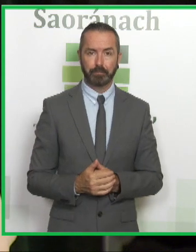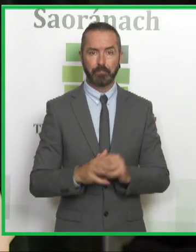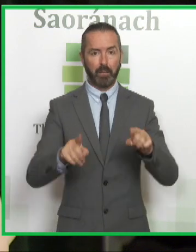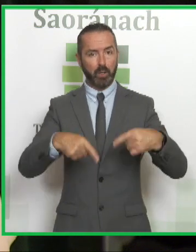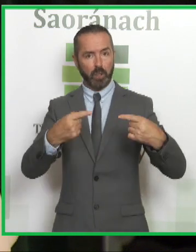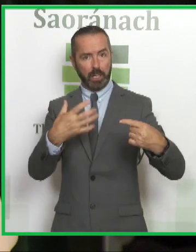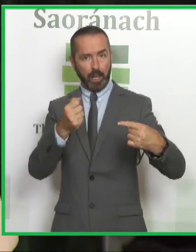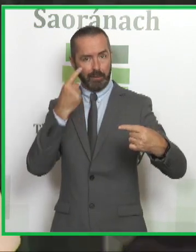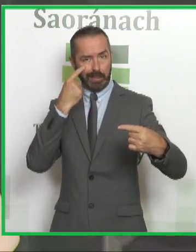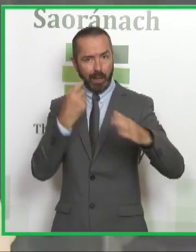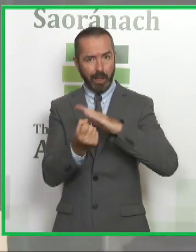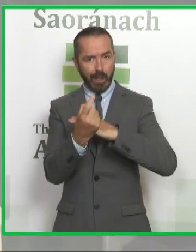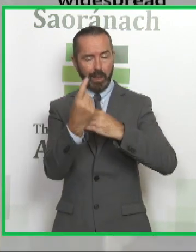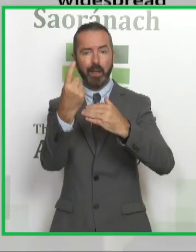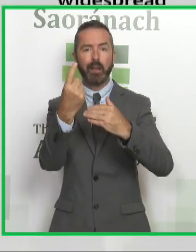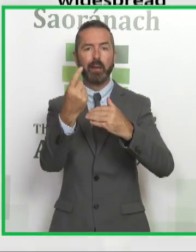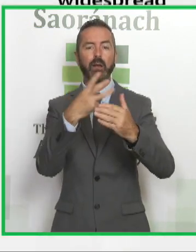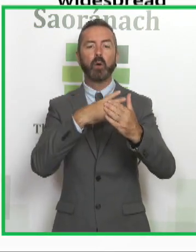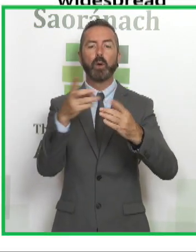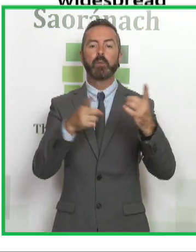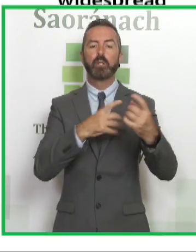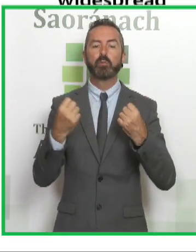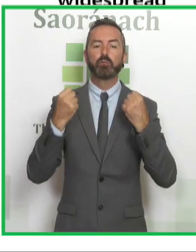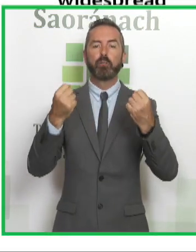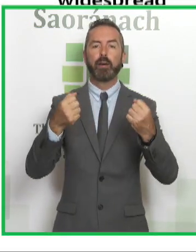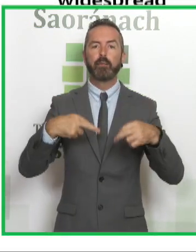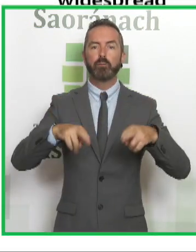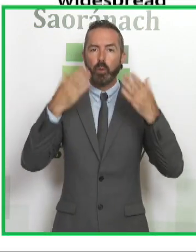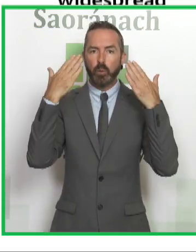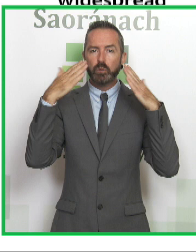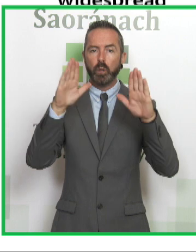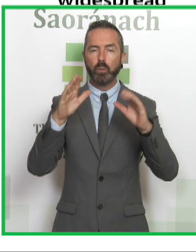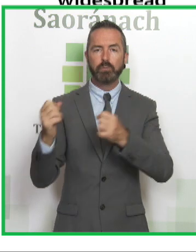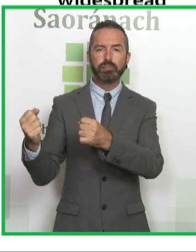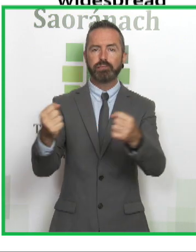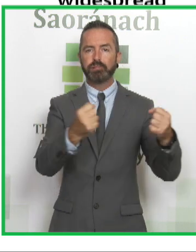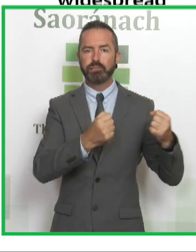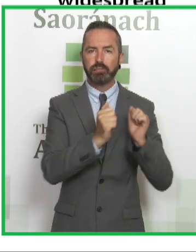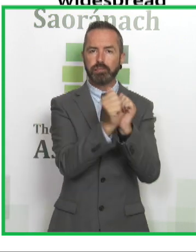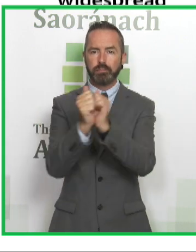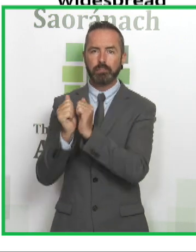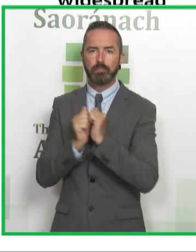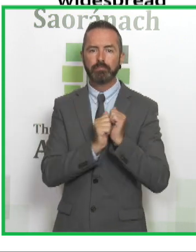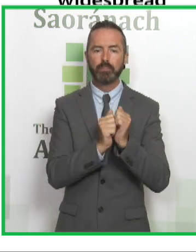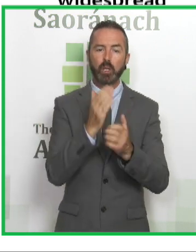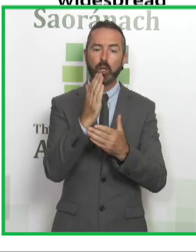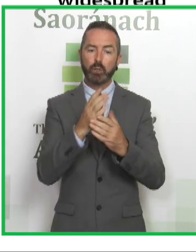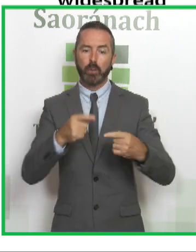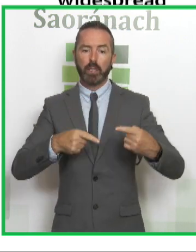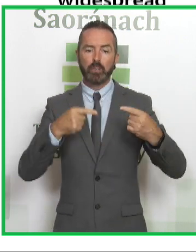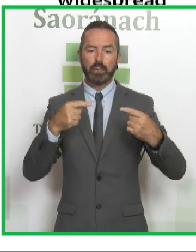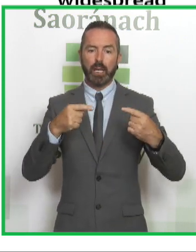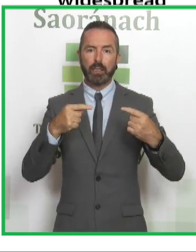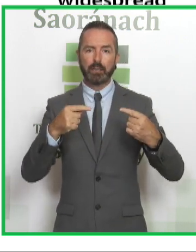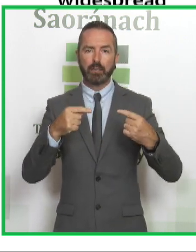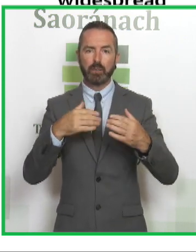have come up against when we're doing the Drive Roadshow. Some of the challenges were inconsistent approach and